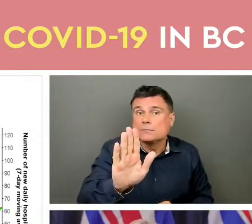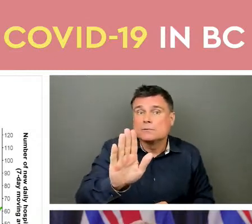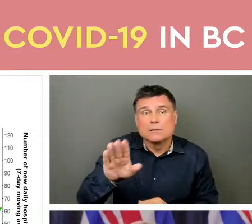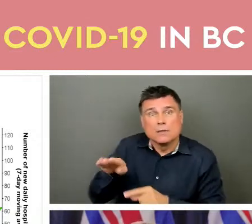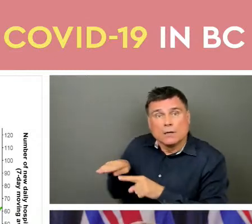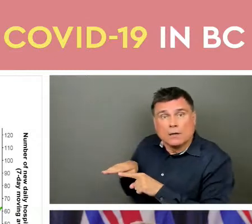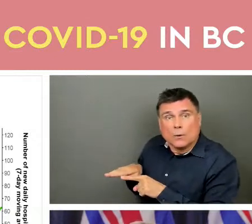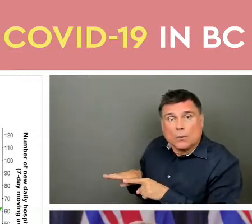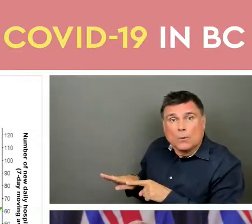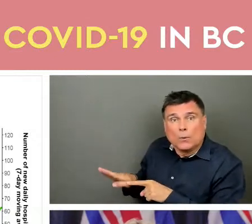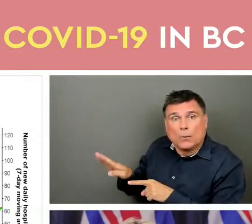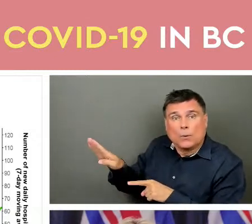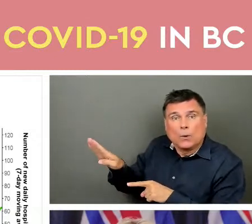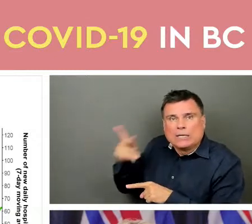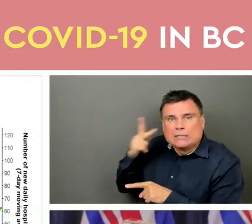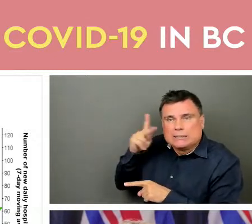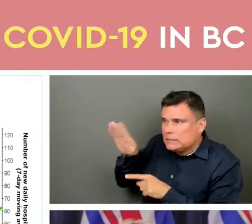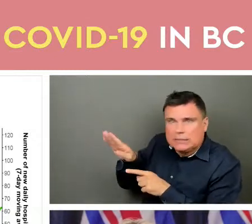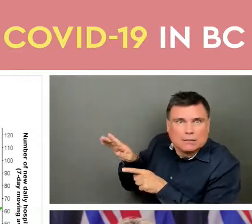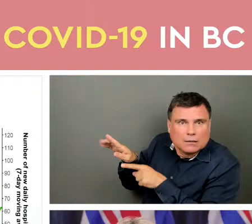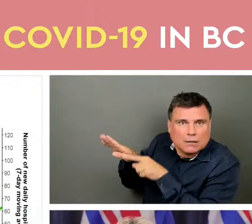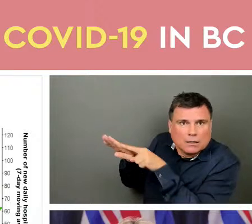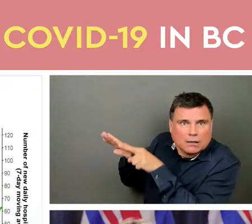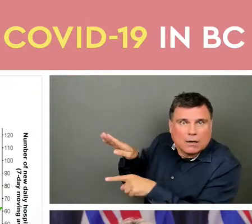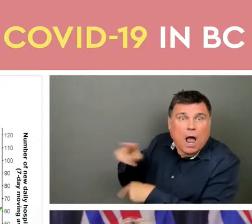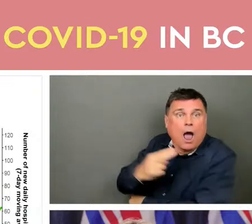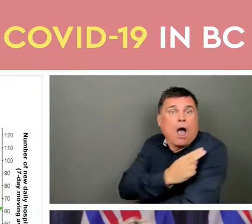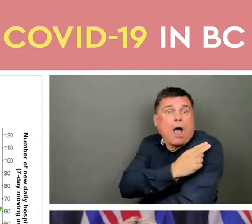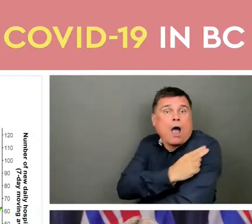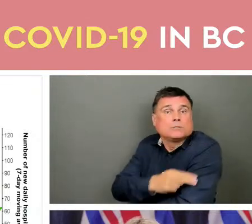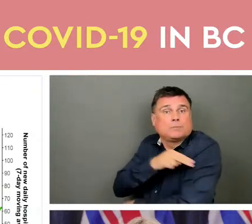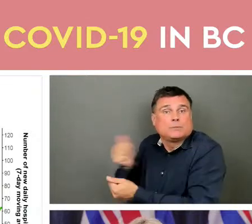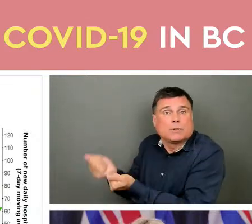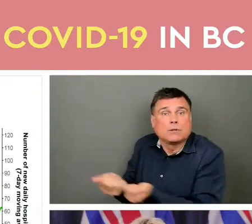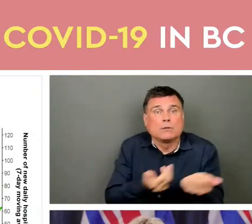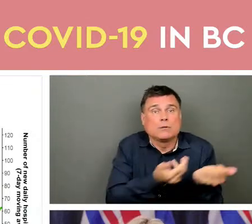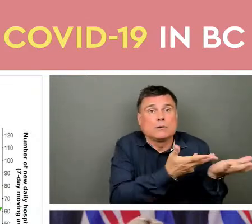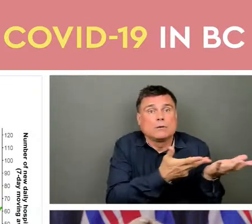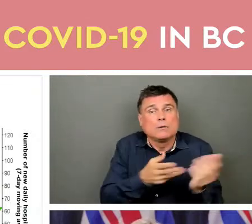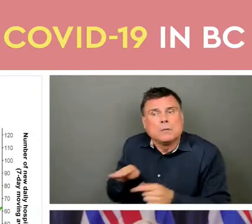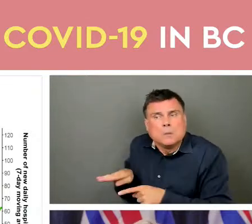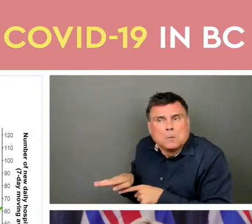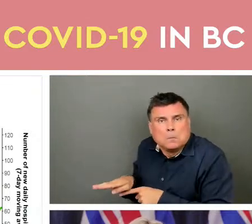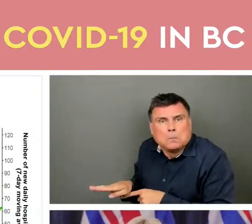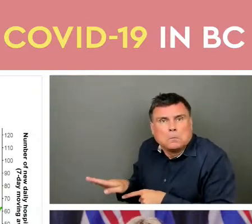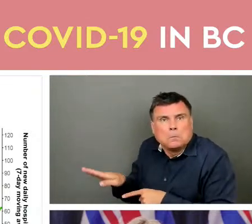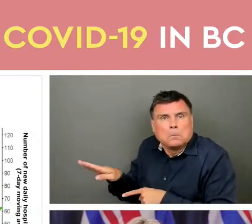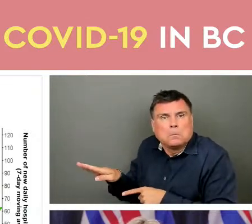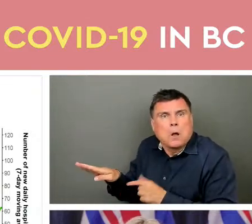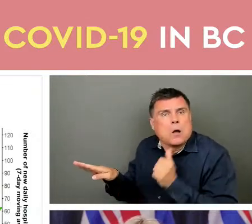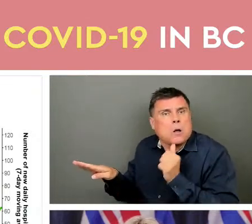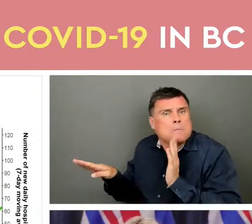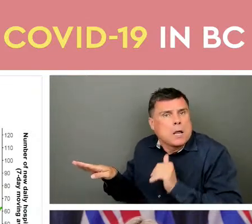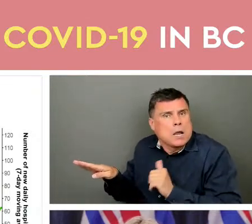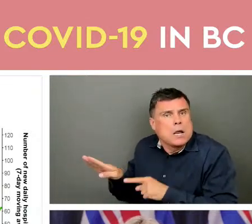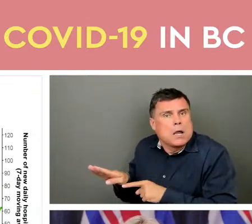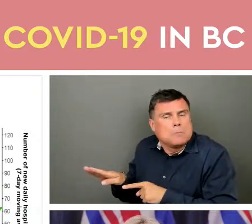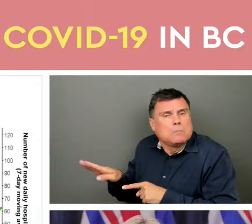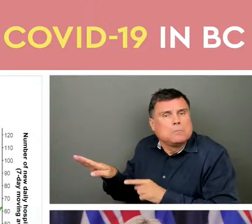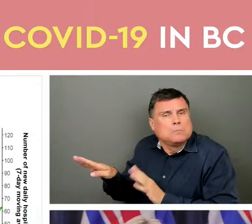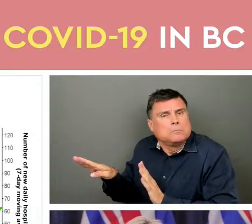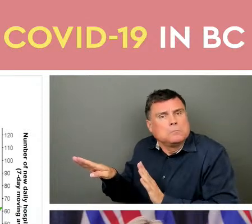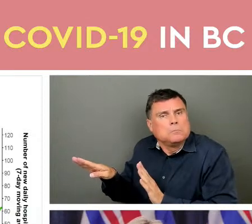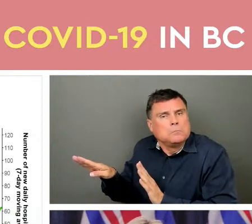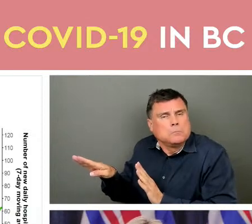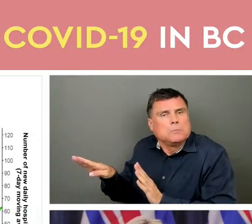as what we've seen previously is hospitalizations. They are coming up to an area, to a rate that is affecting